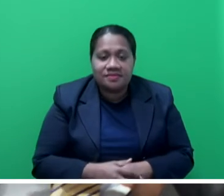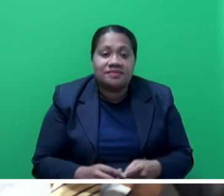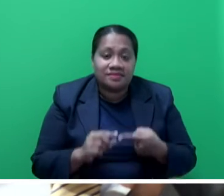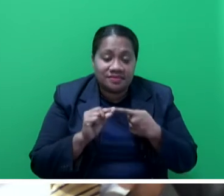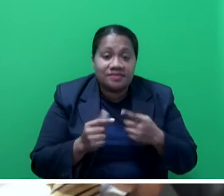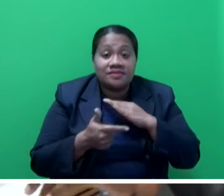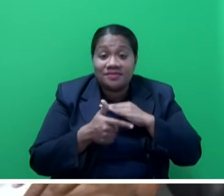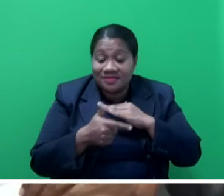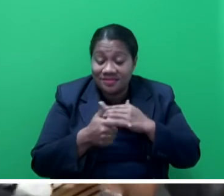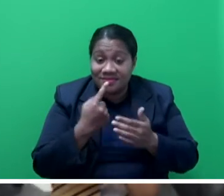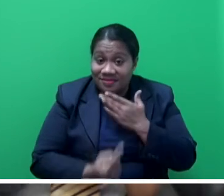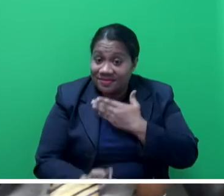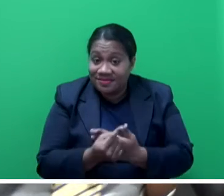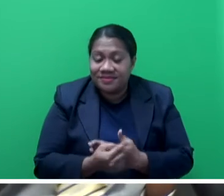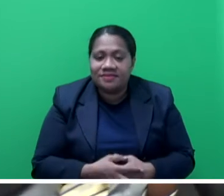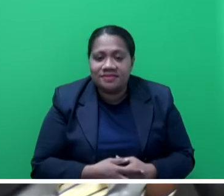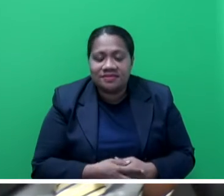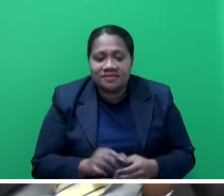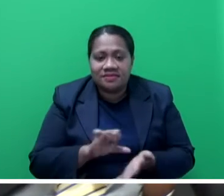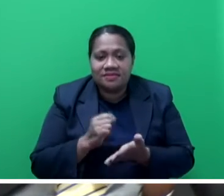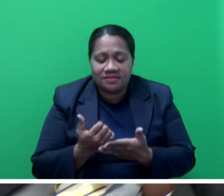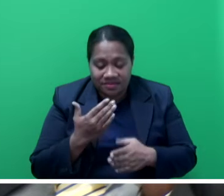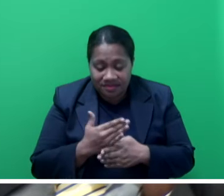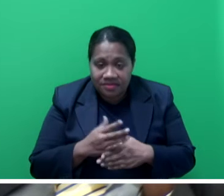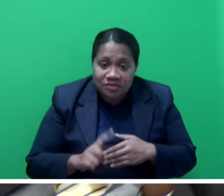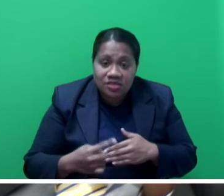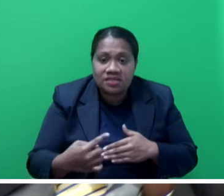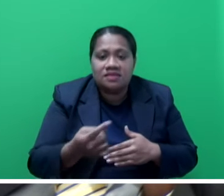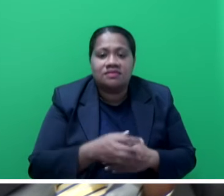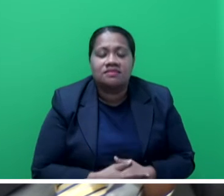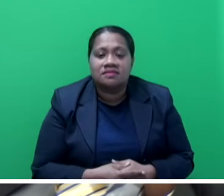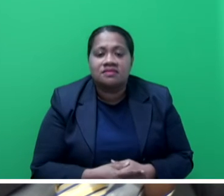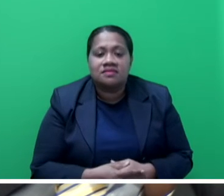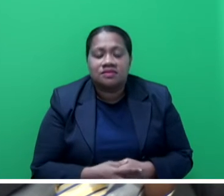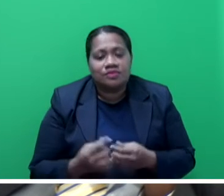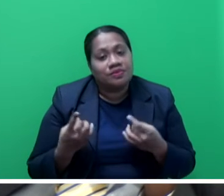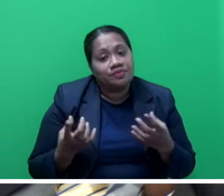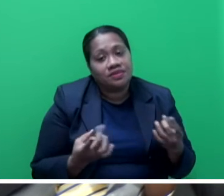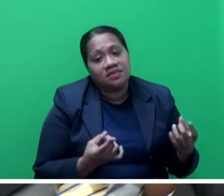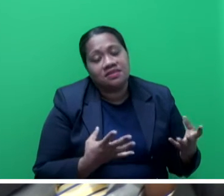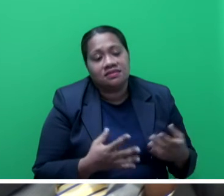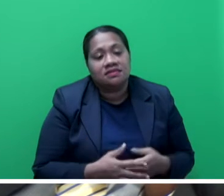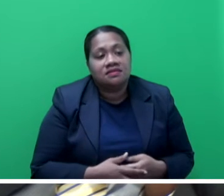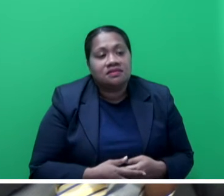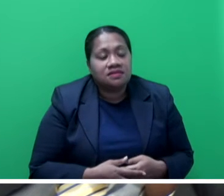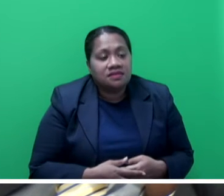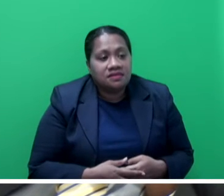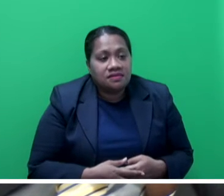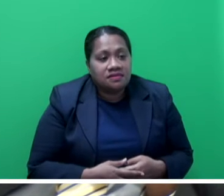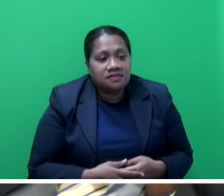taken place, a significant amount of work continues to instill preparedness and anticipation in our vaccination teams as we get closer